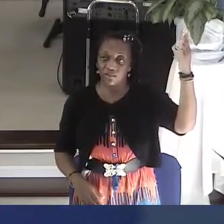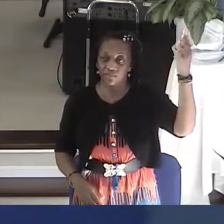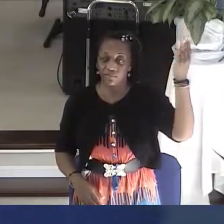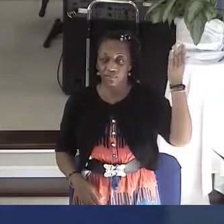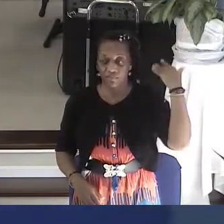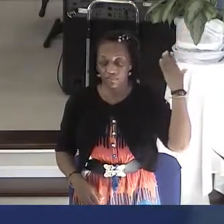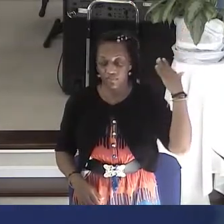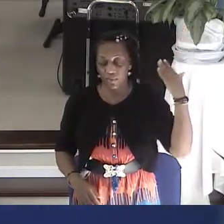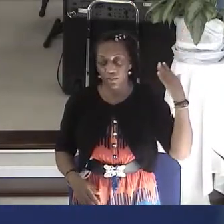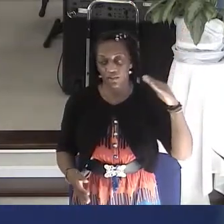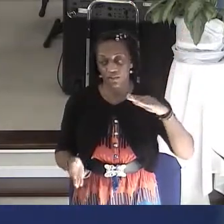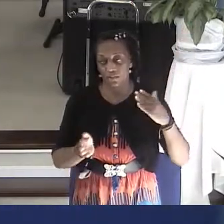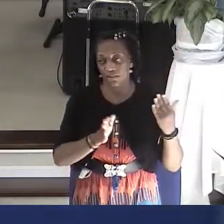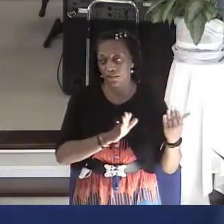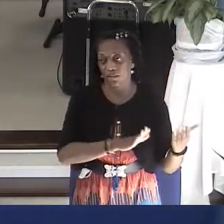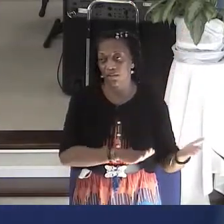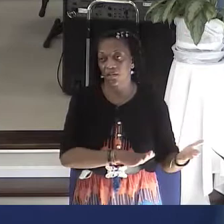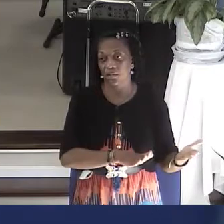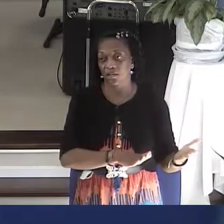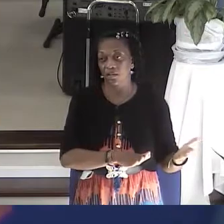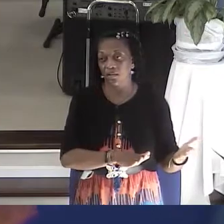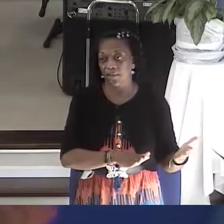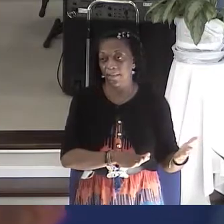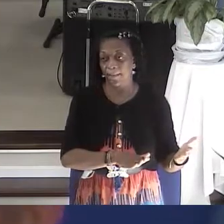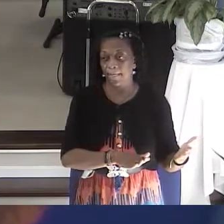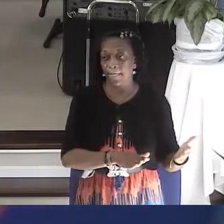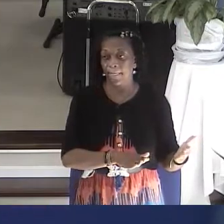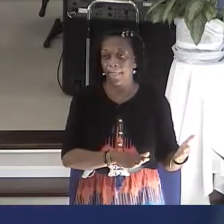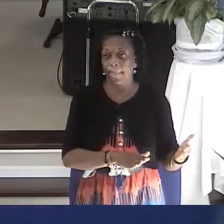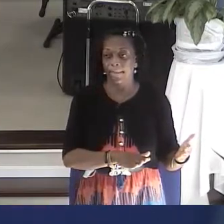Thou hast died.